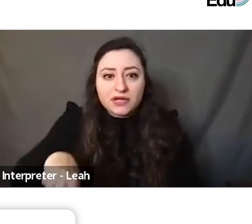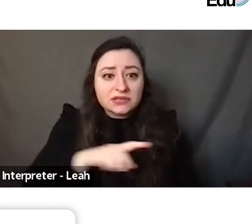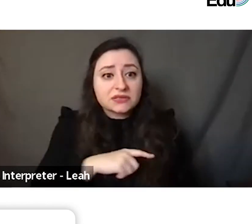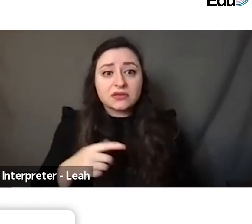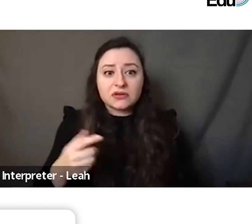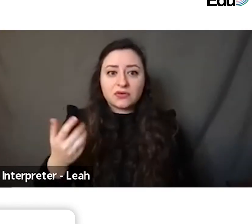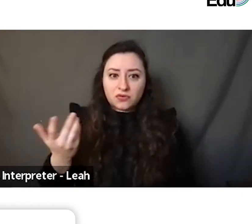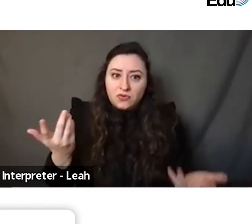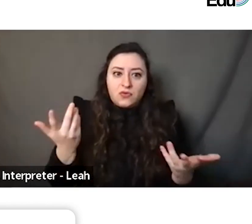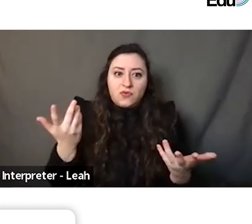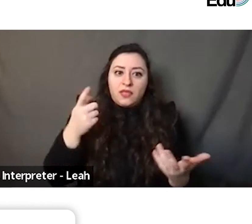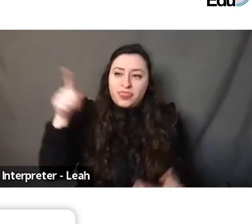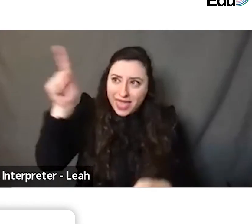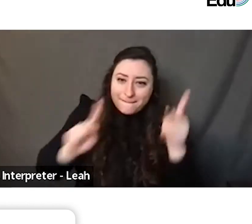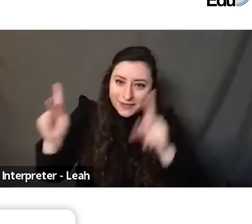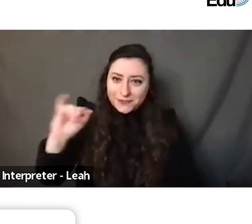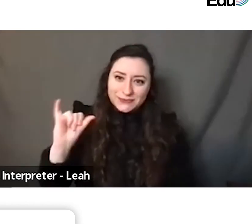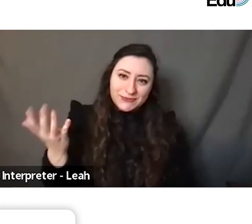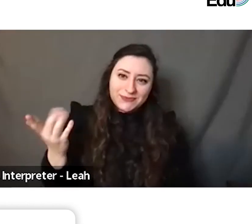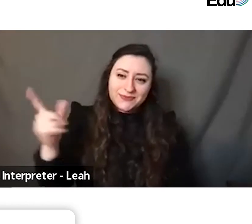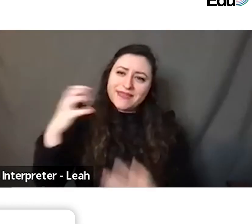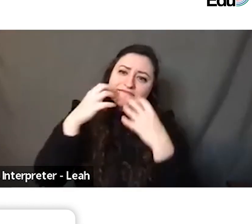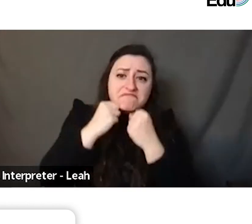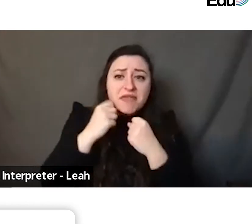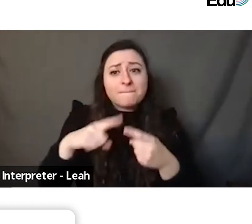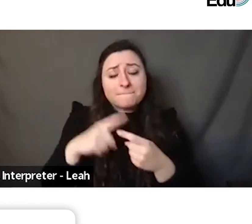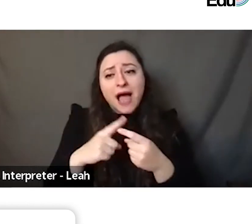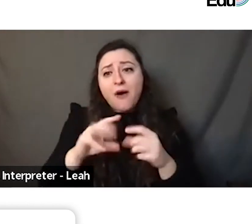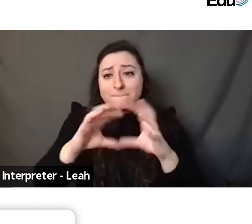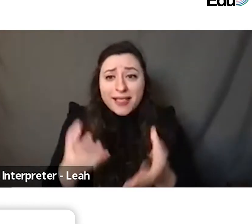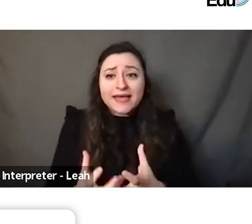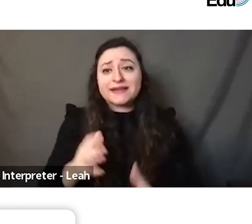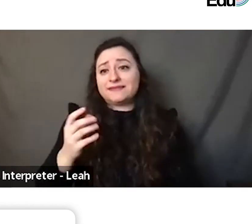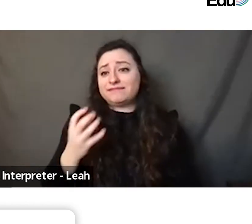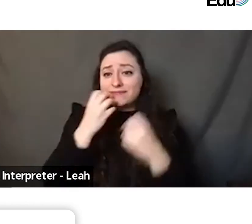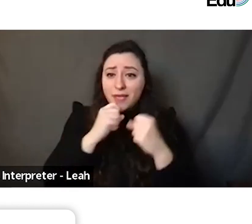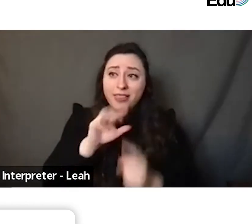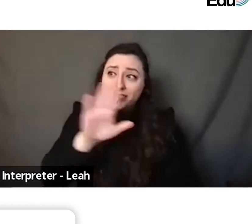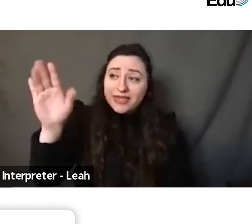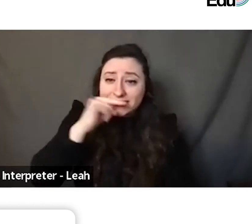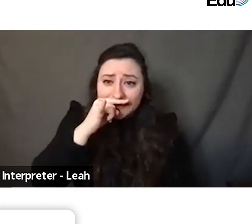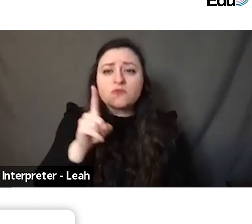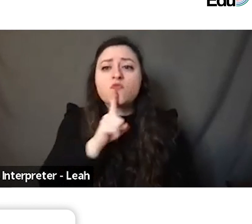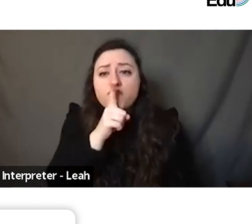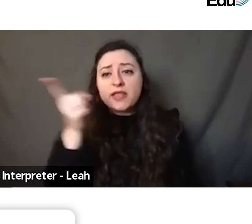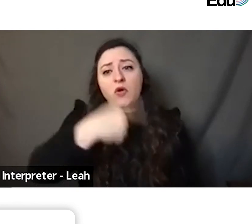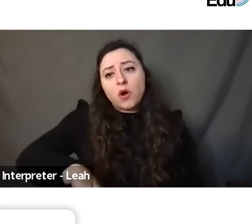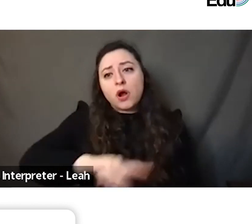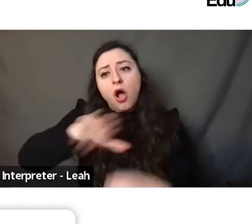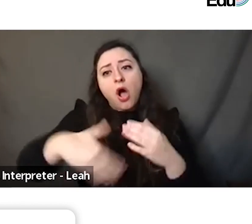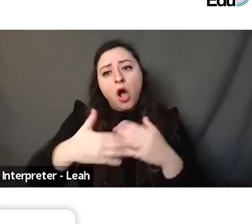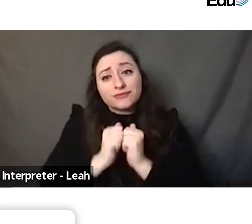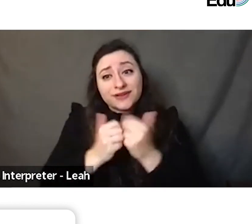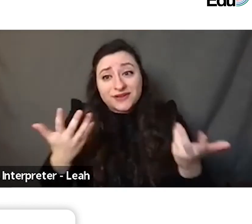too. They care about the planet, they care about their kids, you know, and we're all in this together. Because